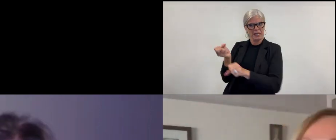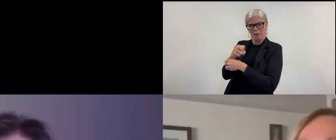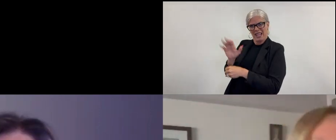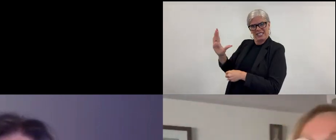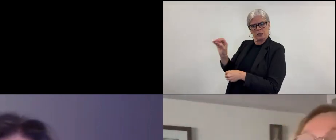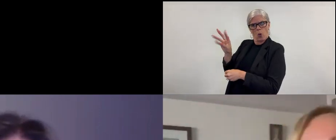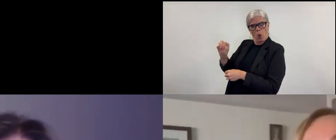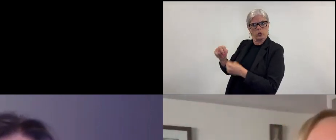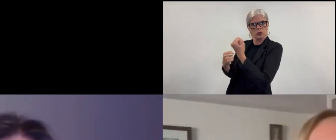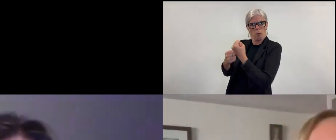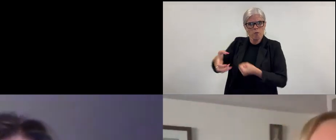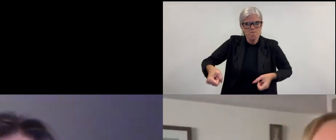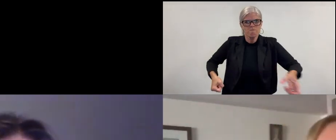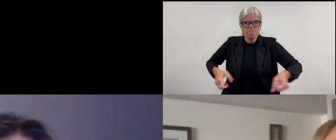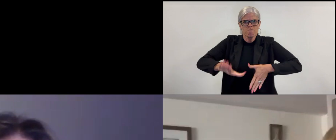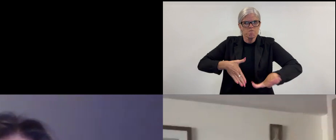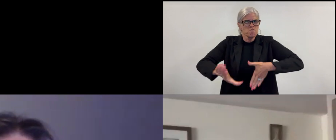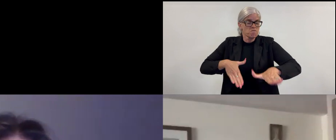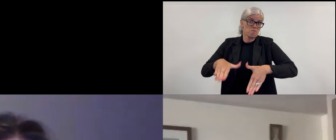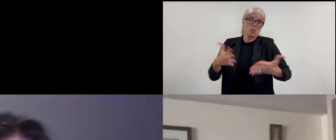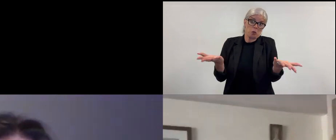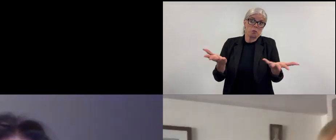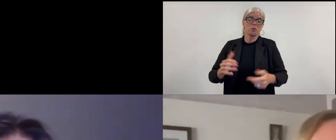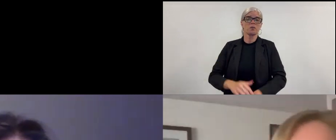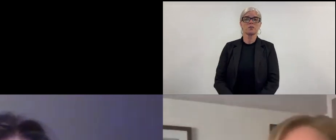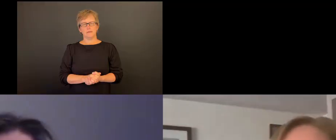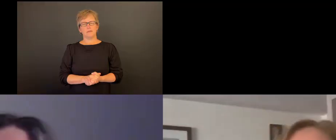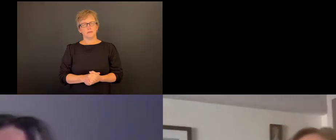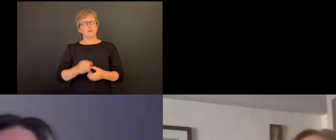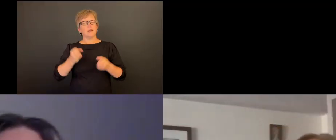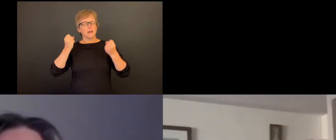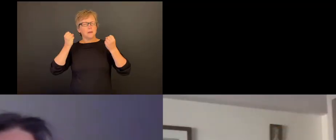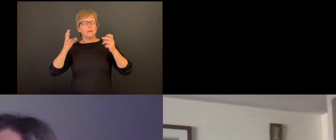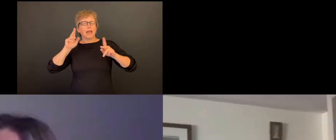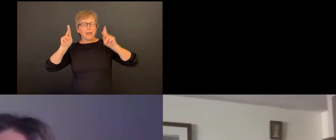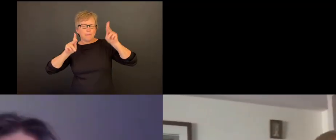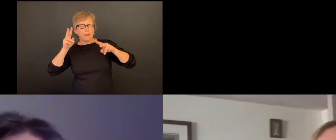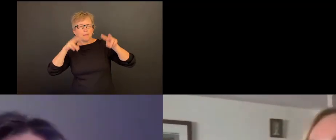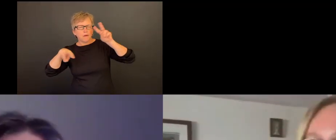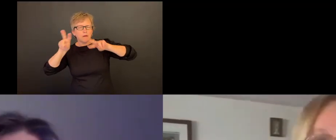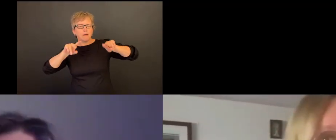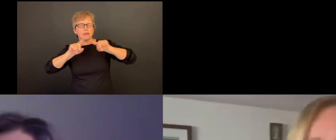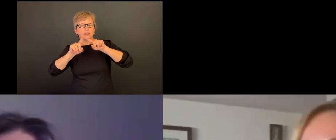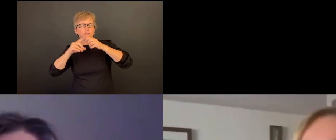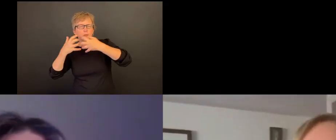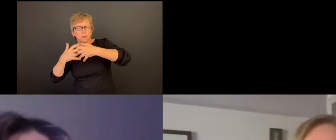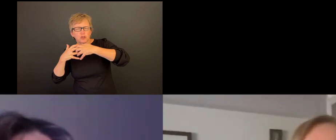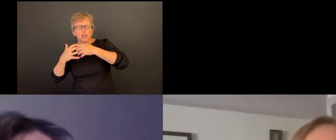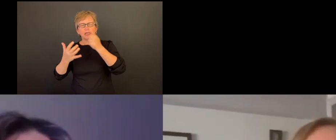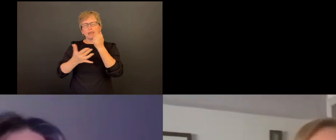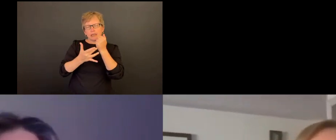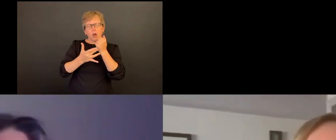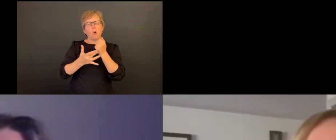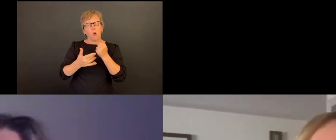a support. So he made his own partial weight supported walking. And a lot of people do. A lot of people look